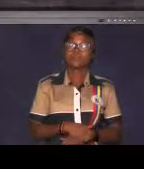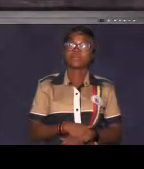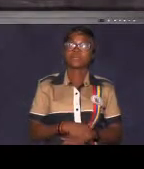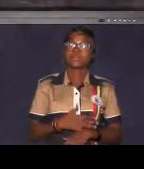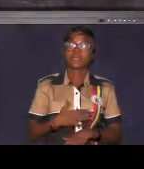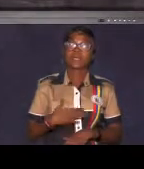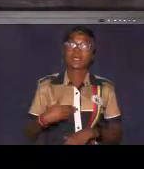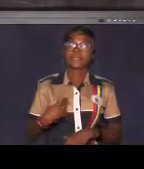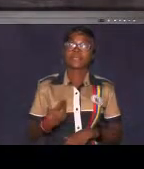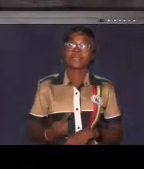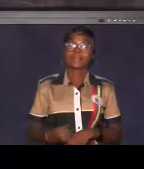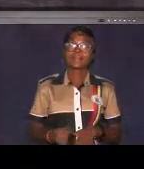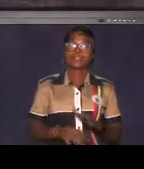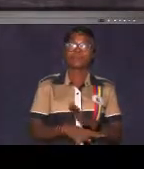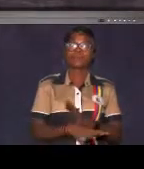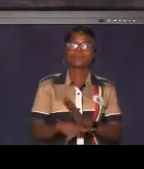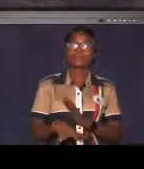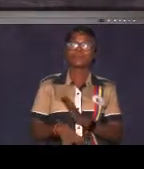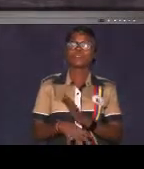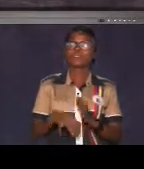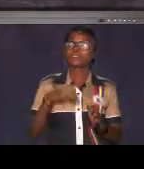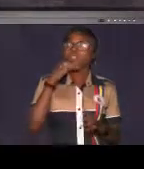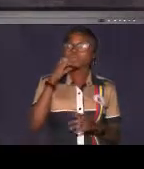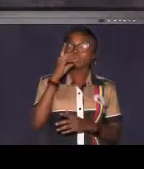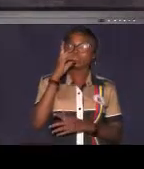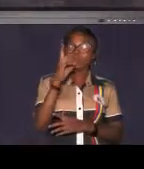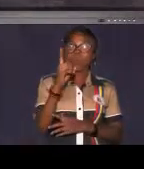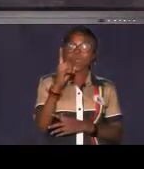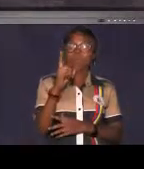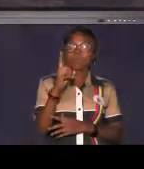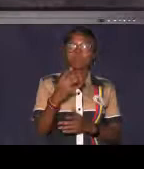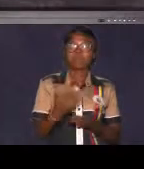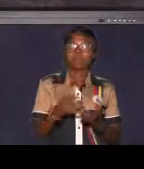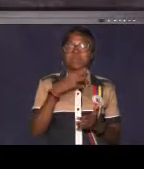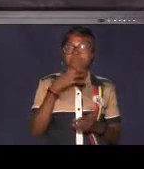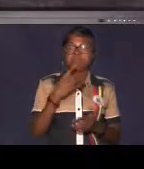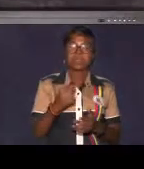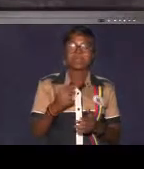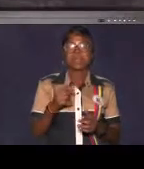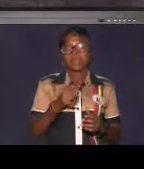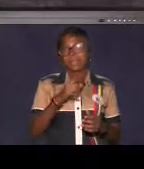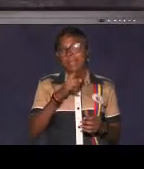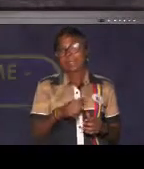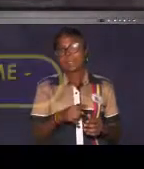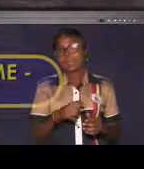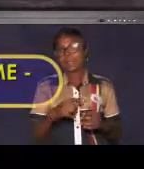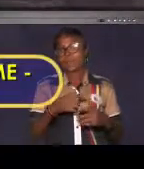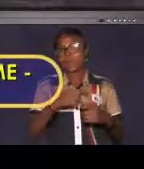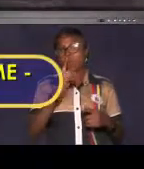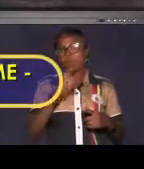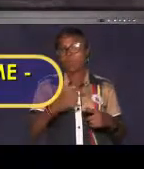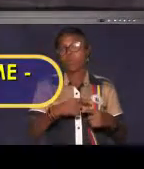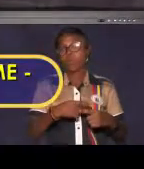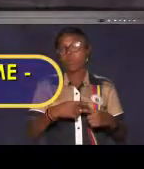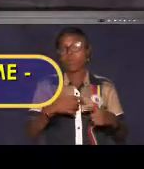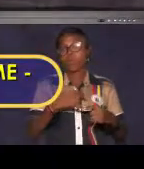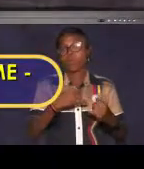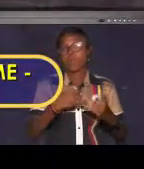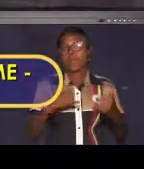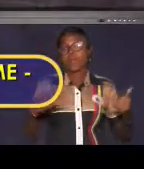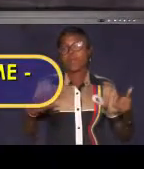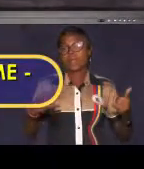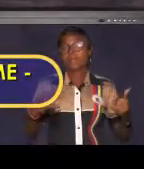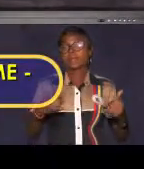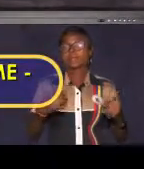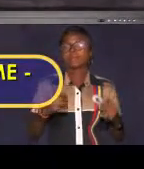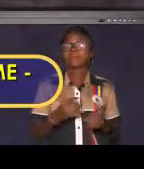Okay, and the root is also 1. The root is either the line here or the line here. That is one line, and that's what you call the